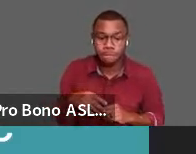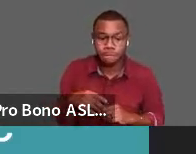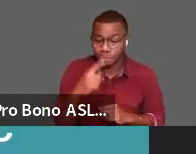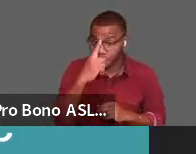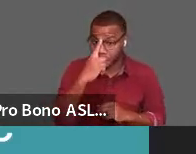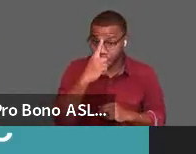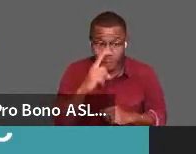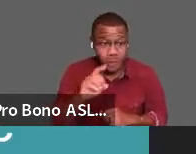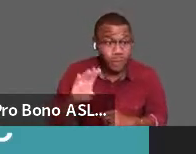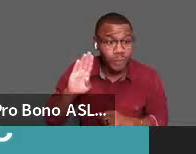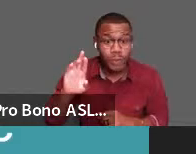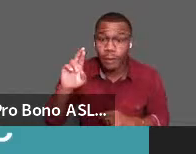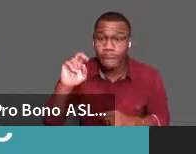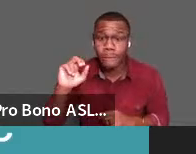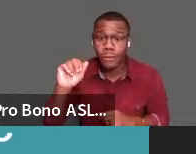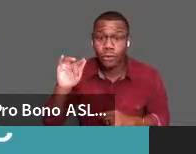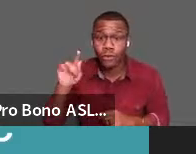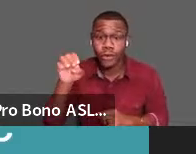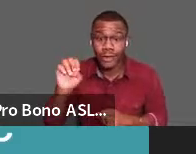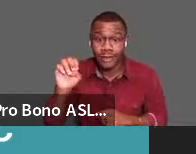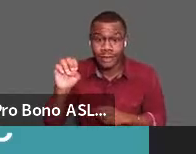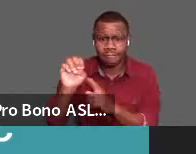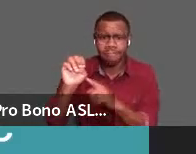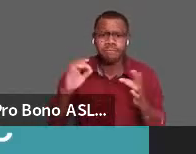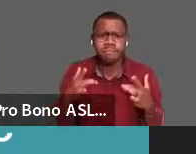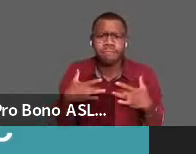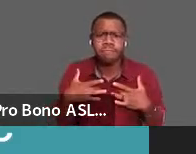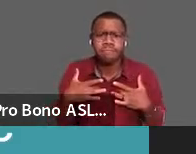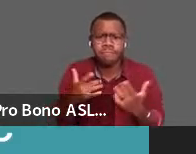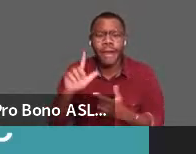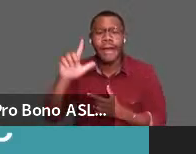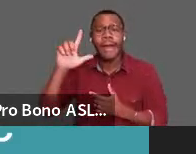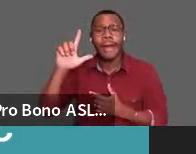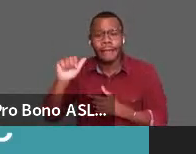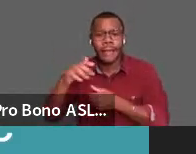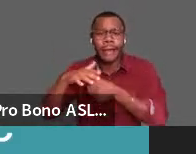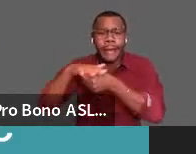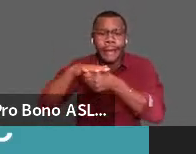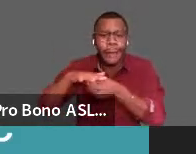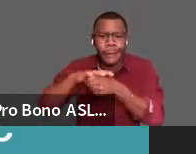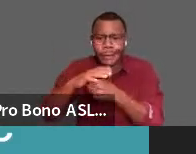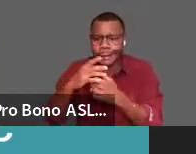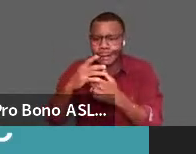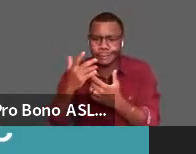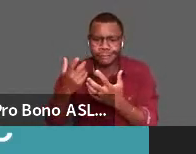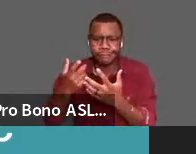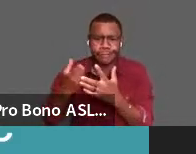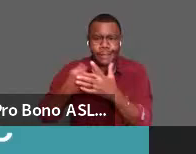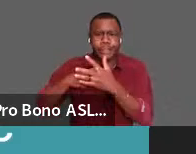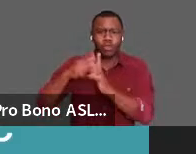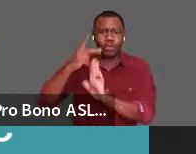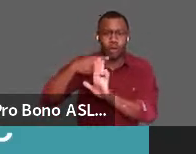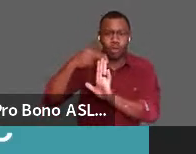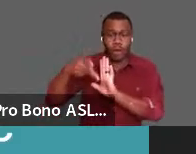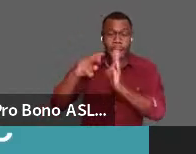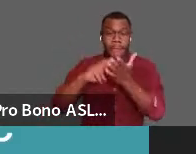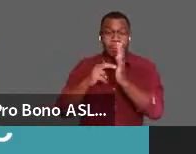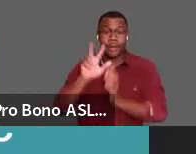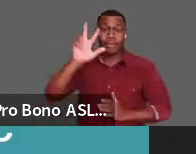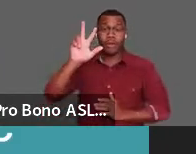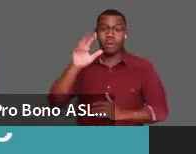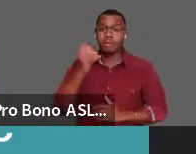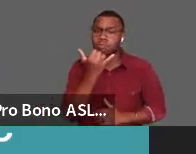is the LA County's guaranteed income program. That's 3,000 individuals,